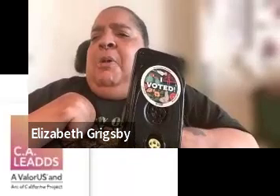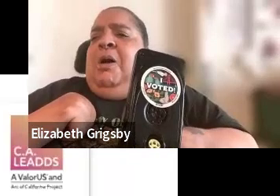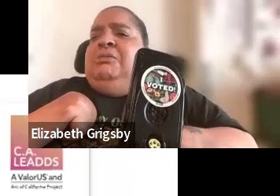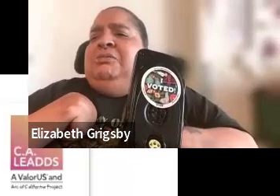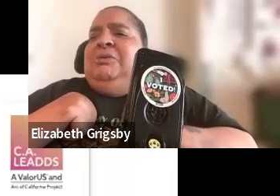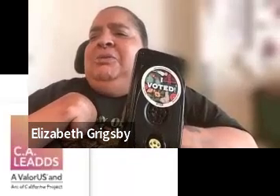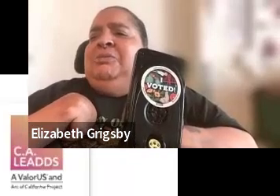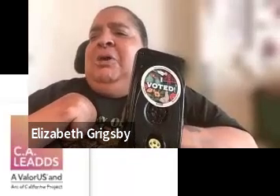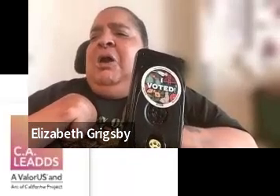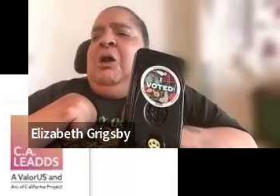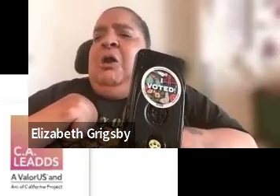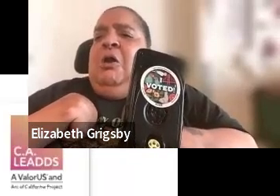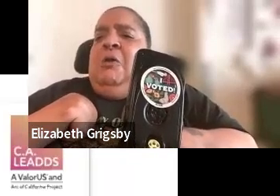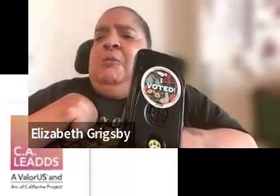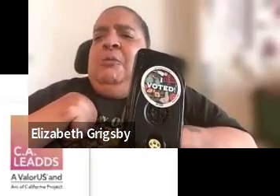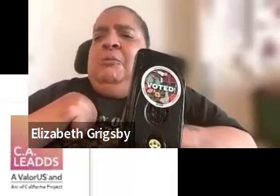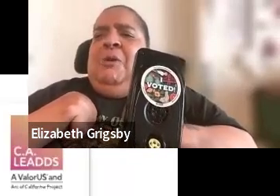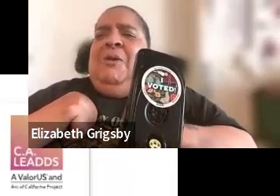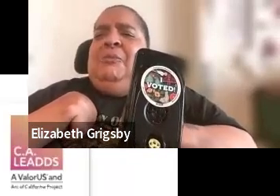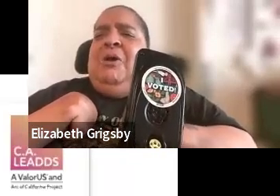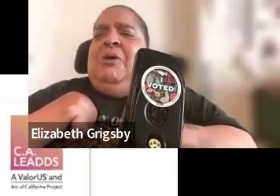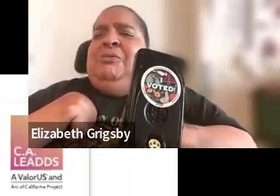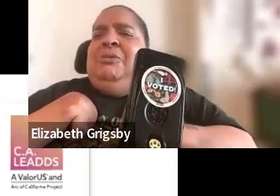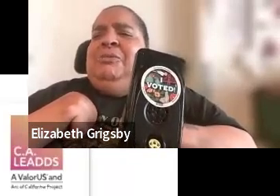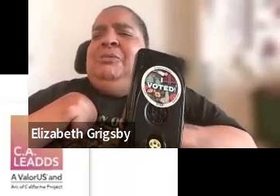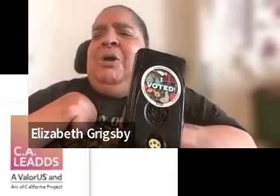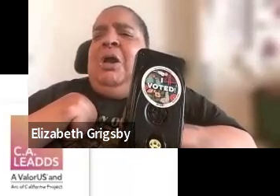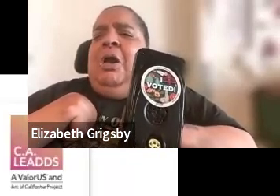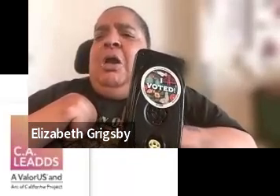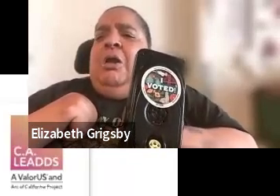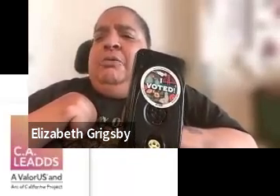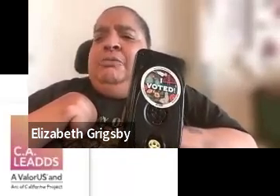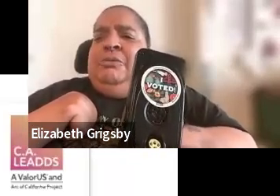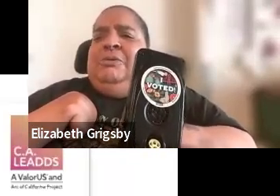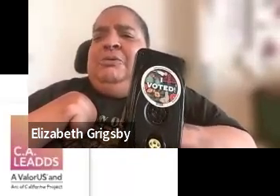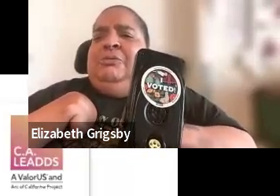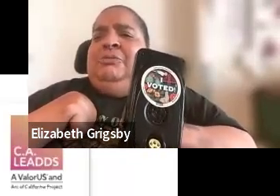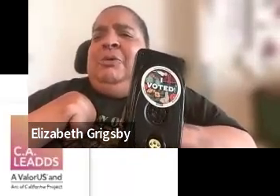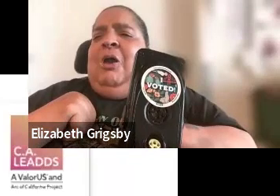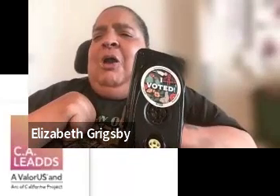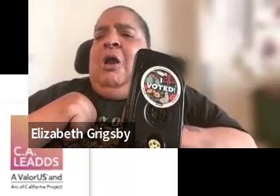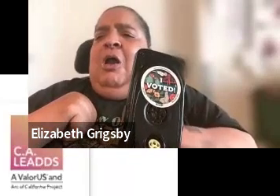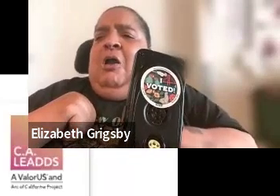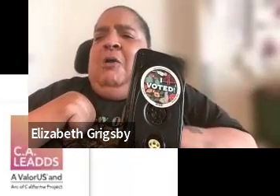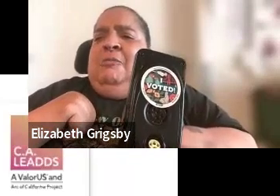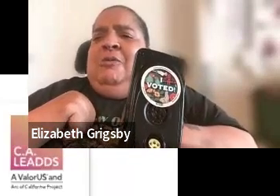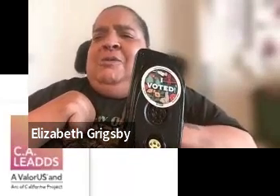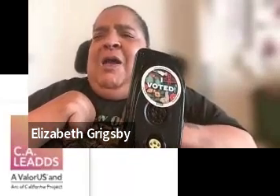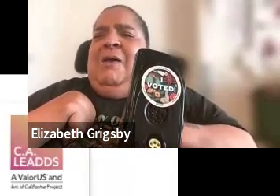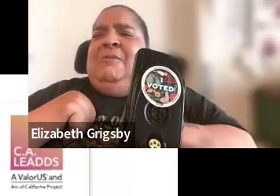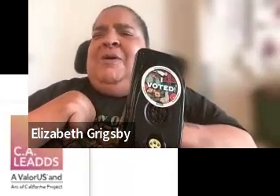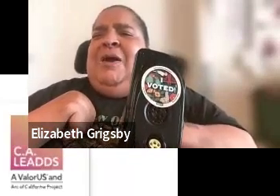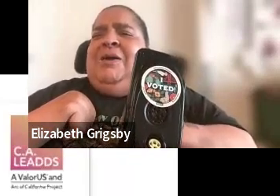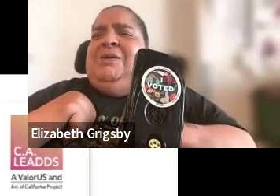policies for rape crisis Center